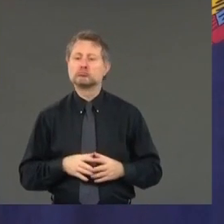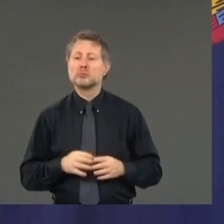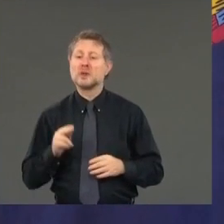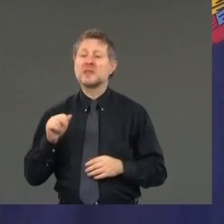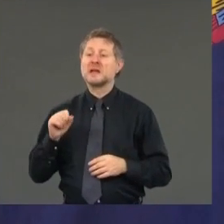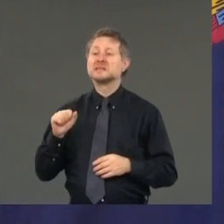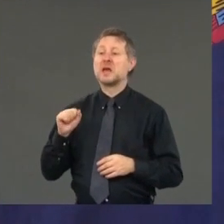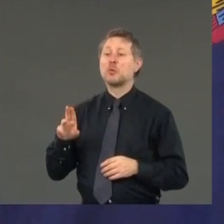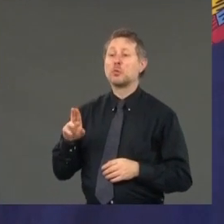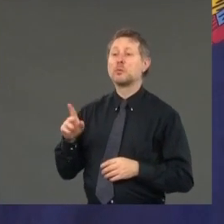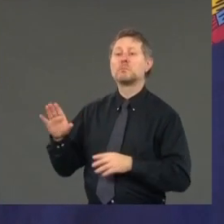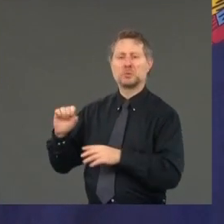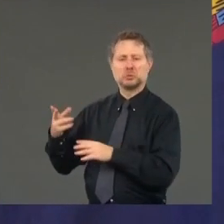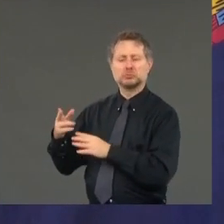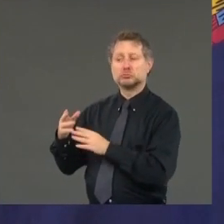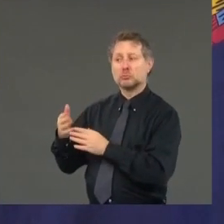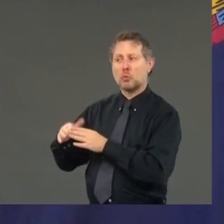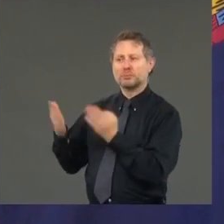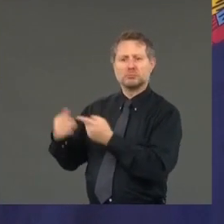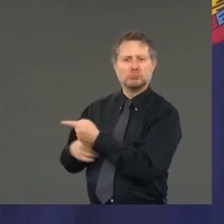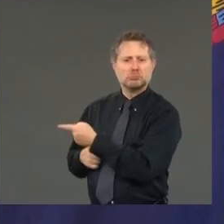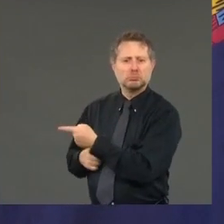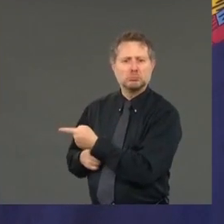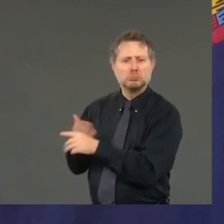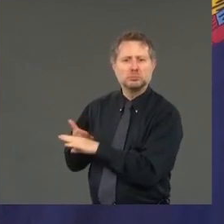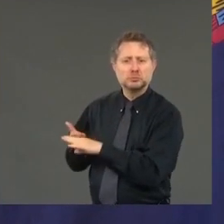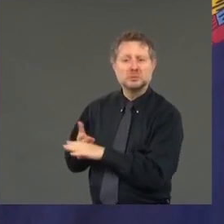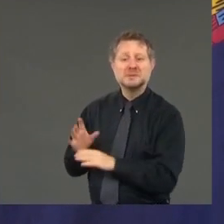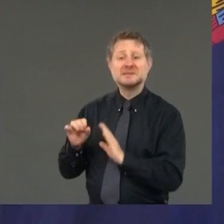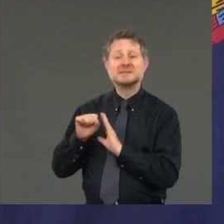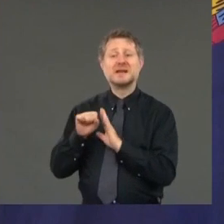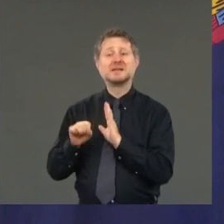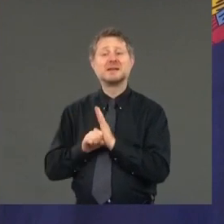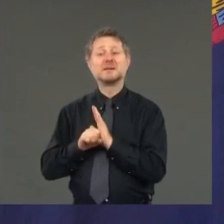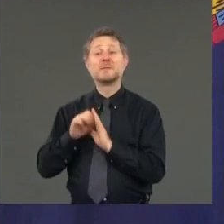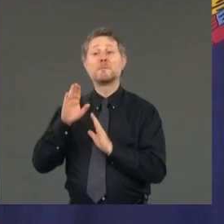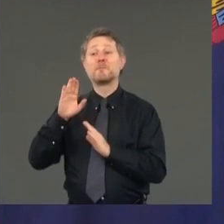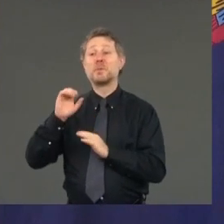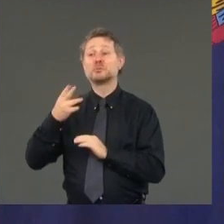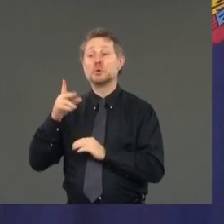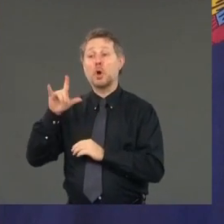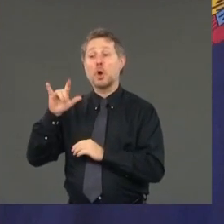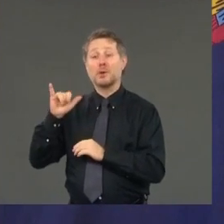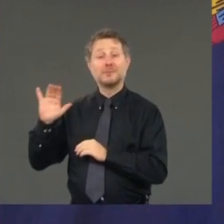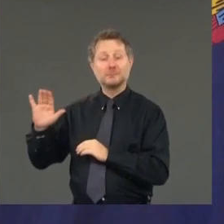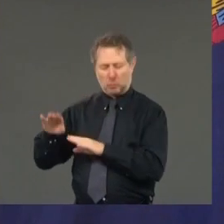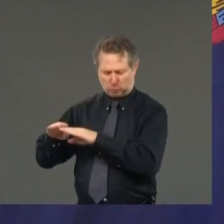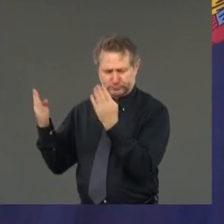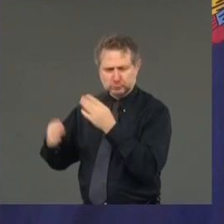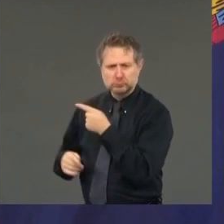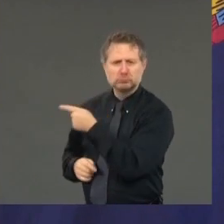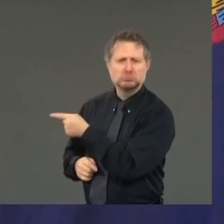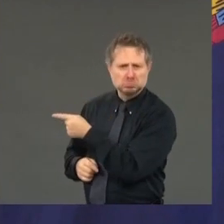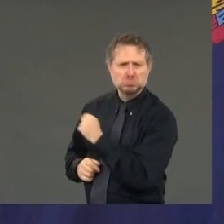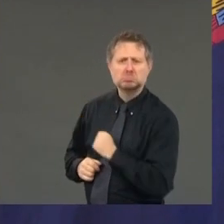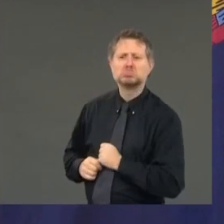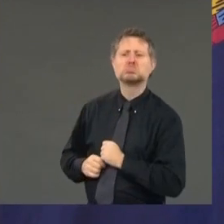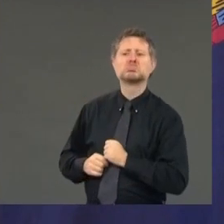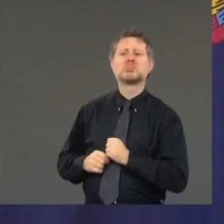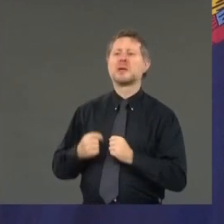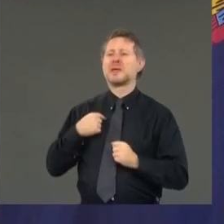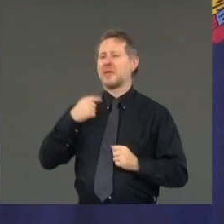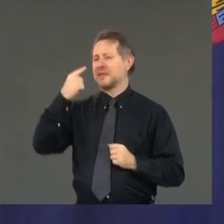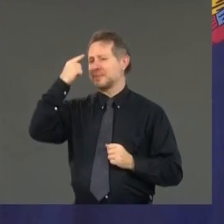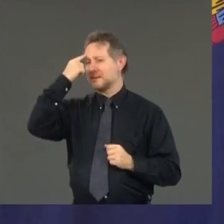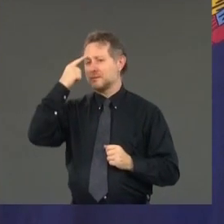are open. The state beaches on Long Island are open. I think we have more of an operational issue, Zach.